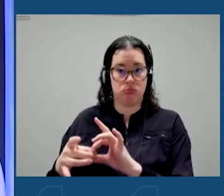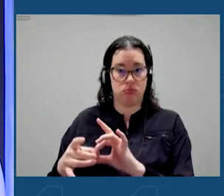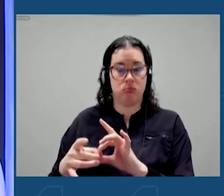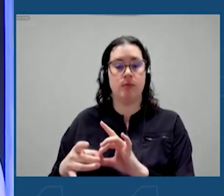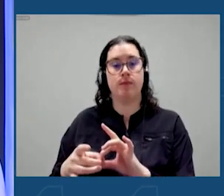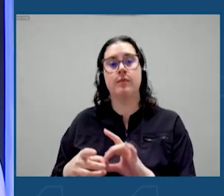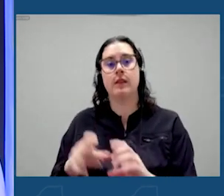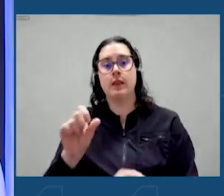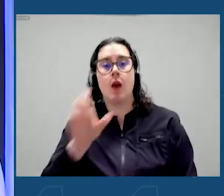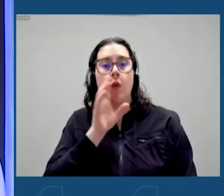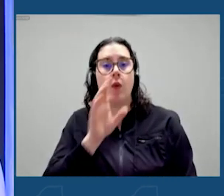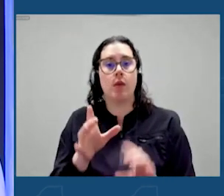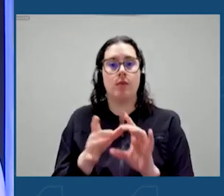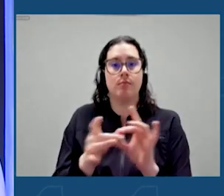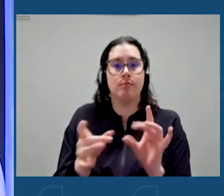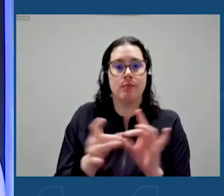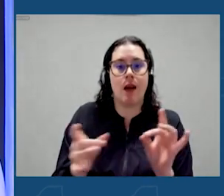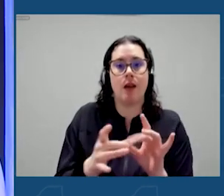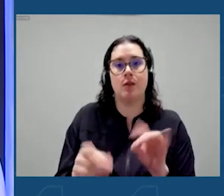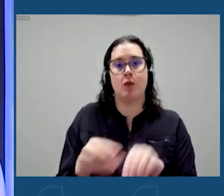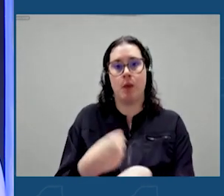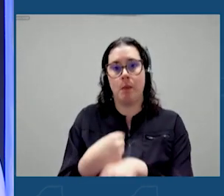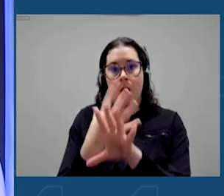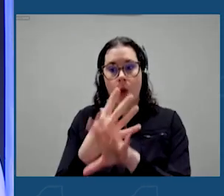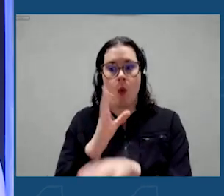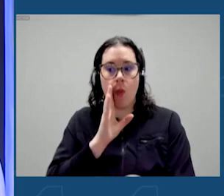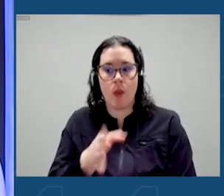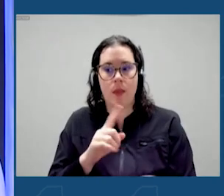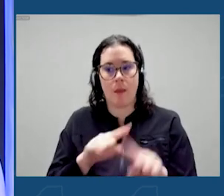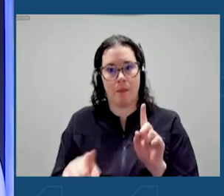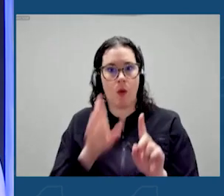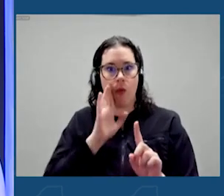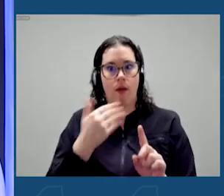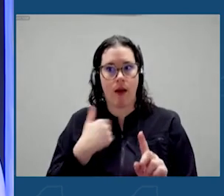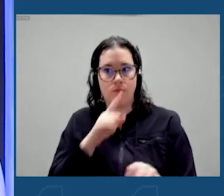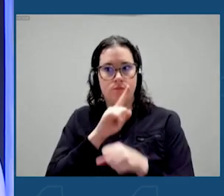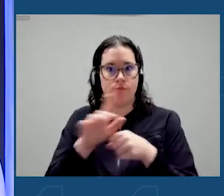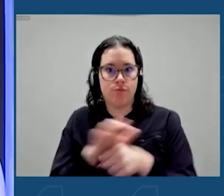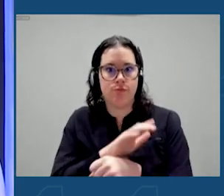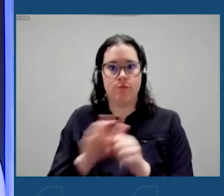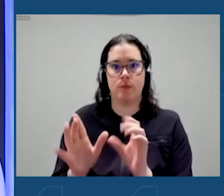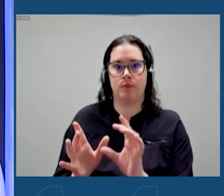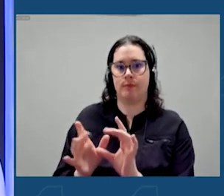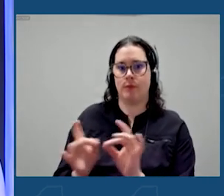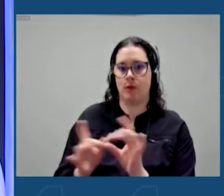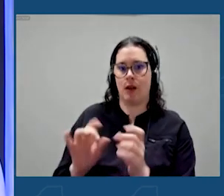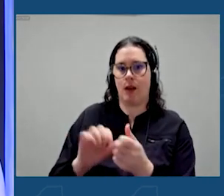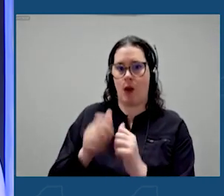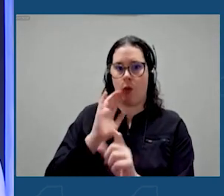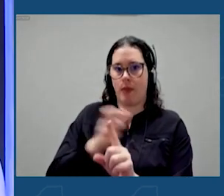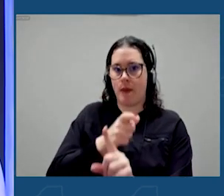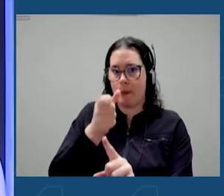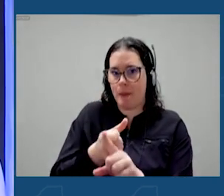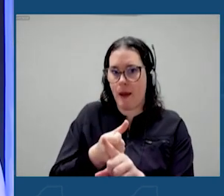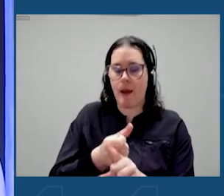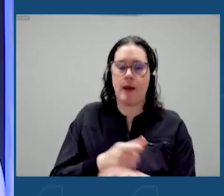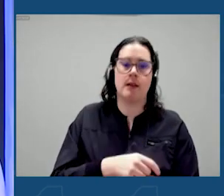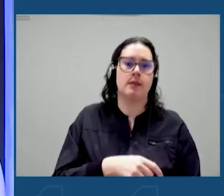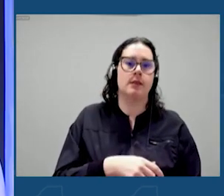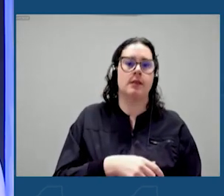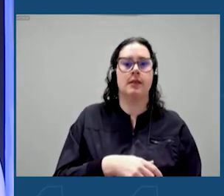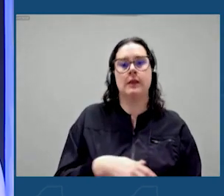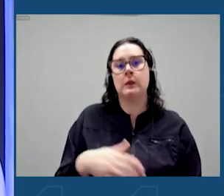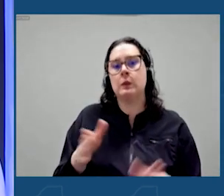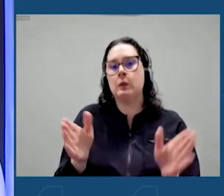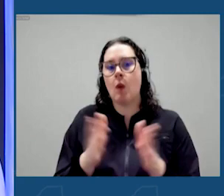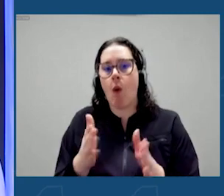remote work, but we're going to have a real conversation on how that impacts those mom and pop stores that depend